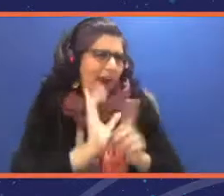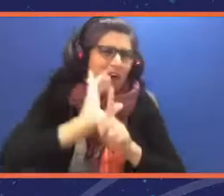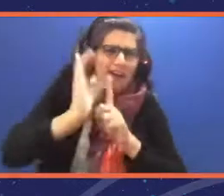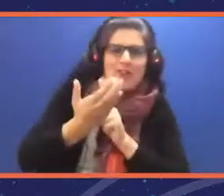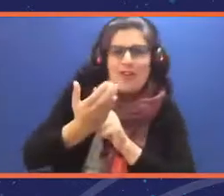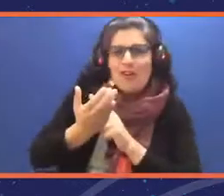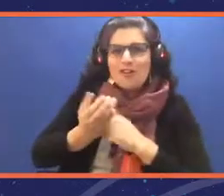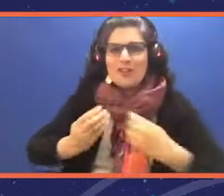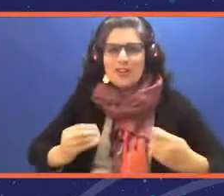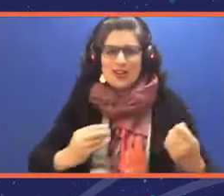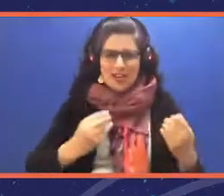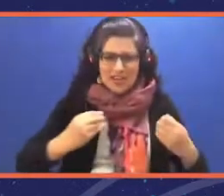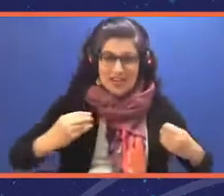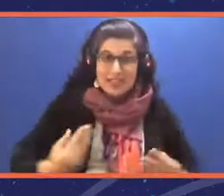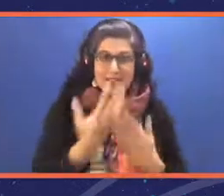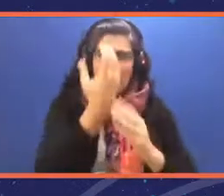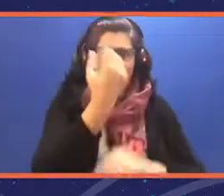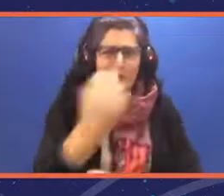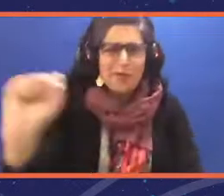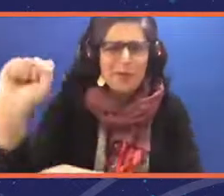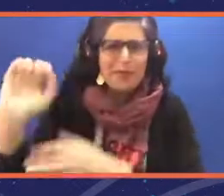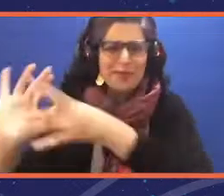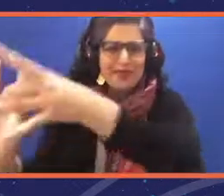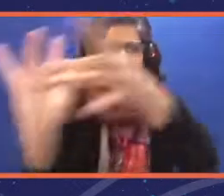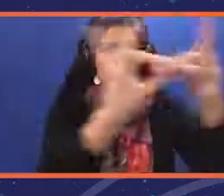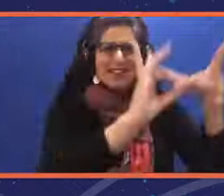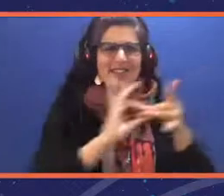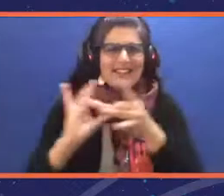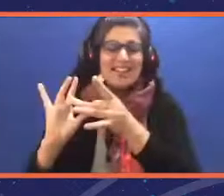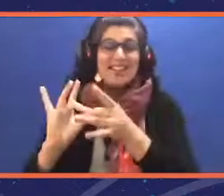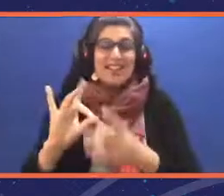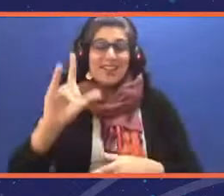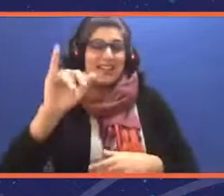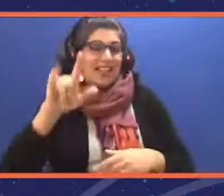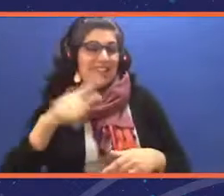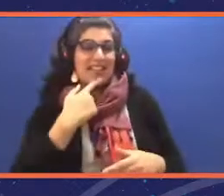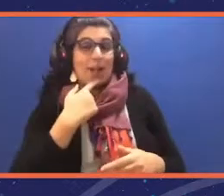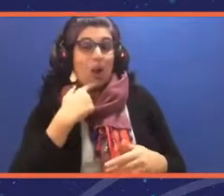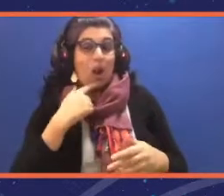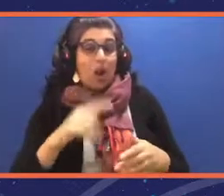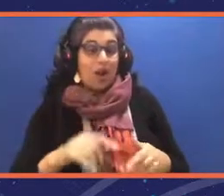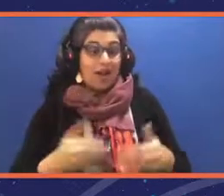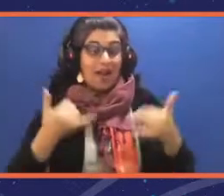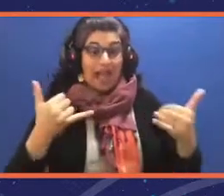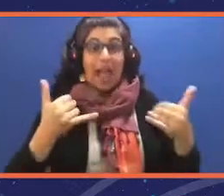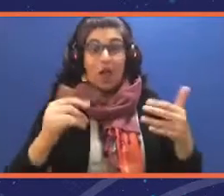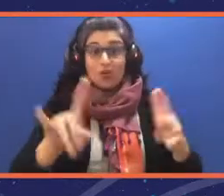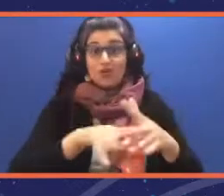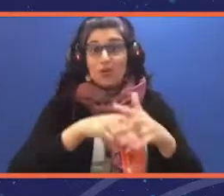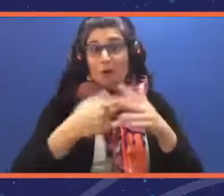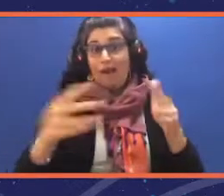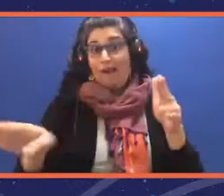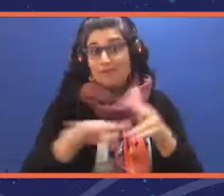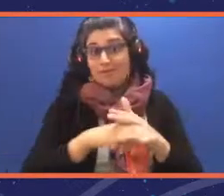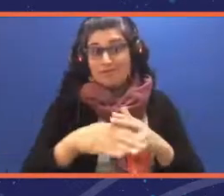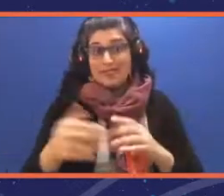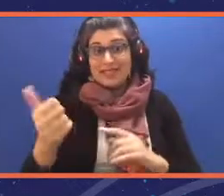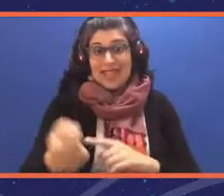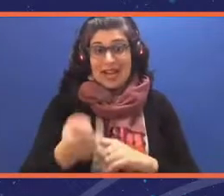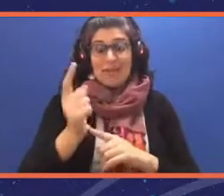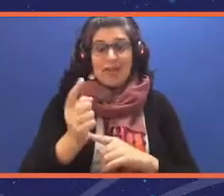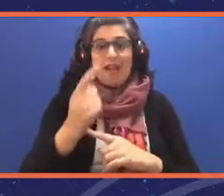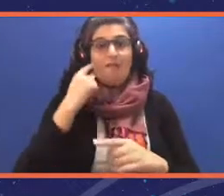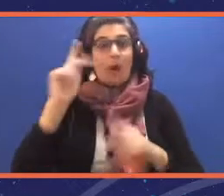that we're a part of. So yeah, like I said, we're gonna move into a 10-minute break. So give folks opportunity to take care